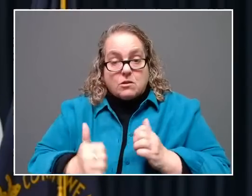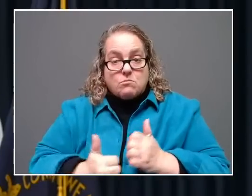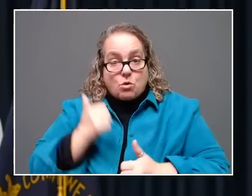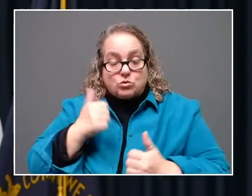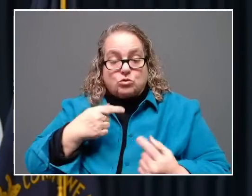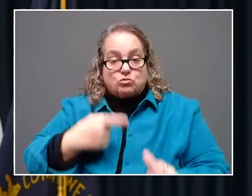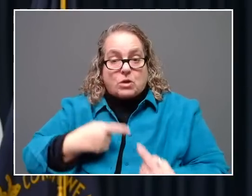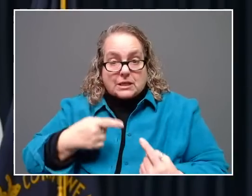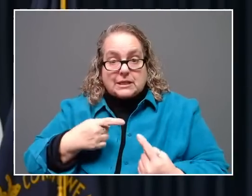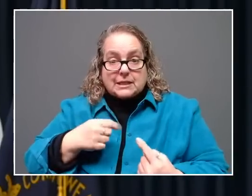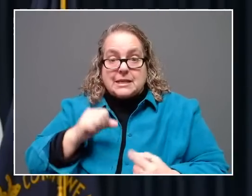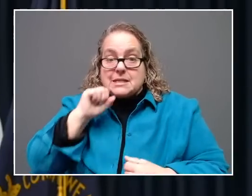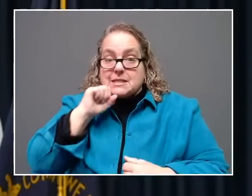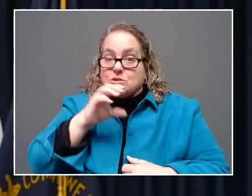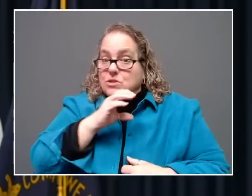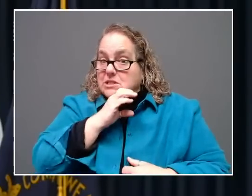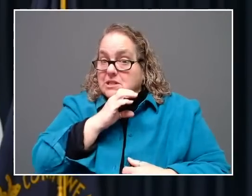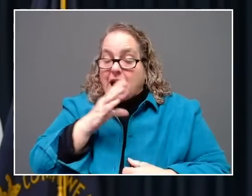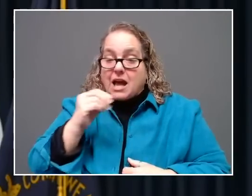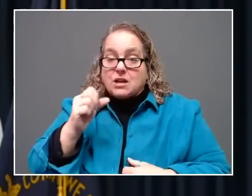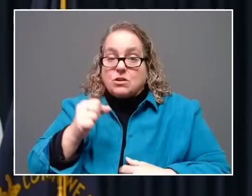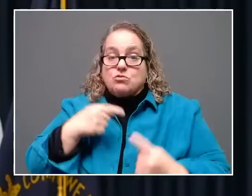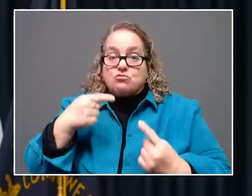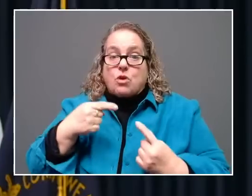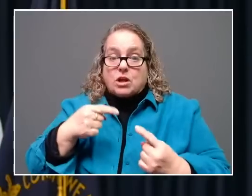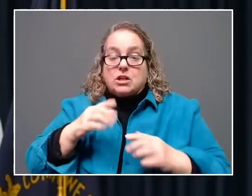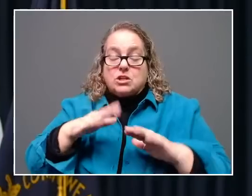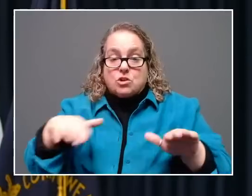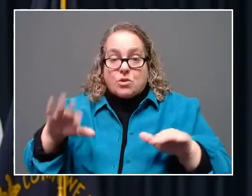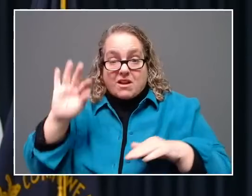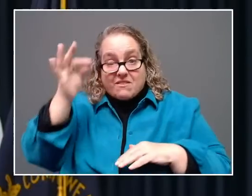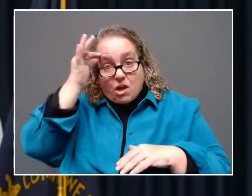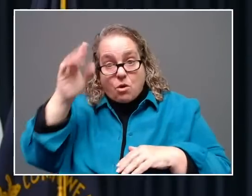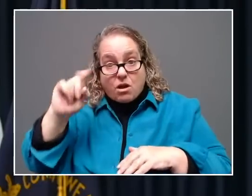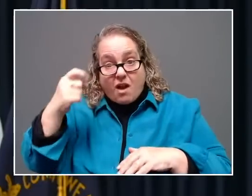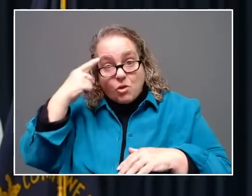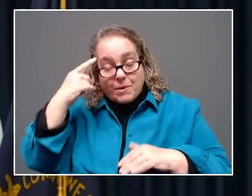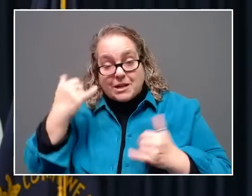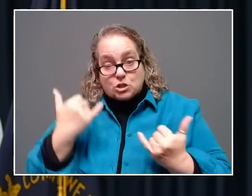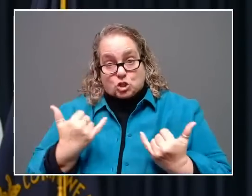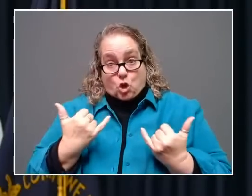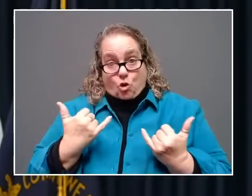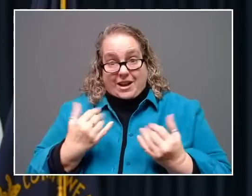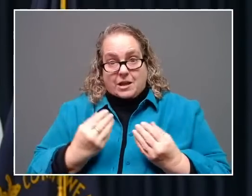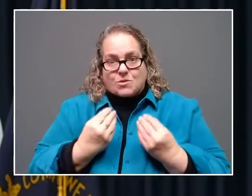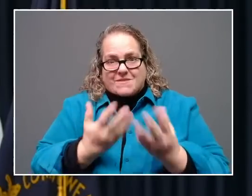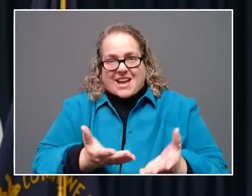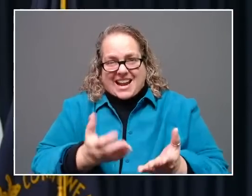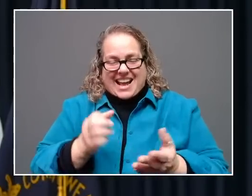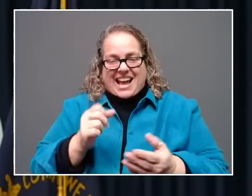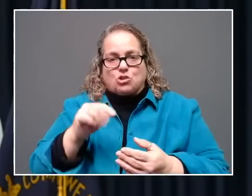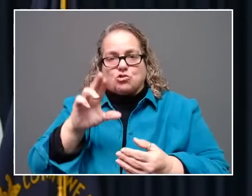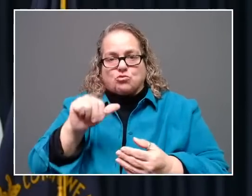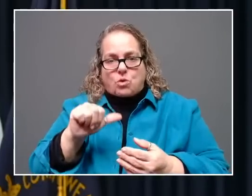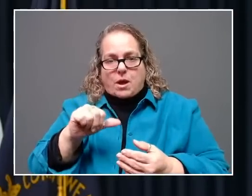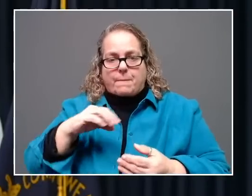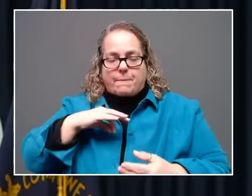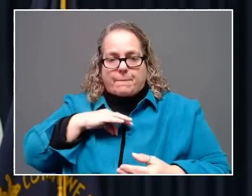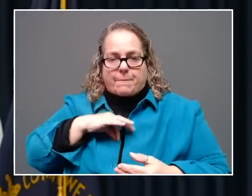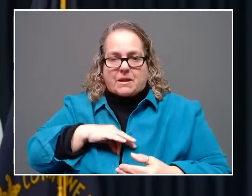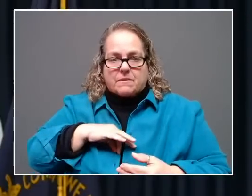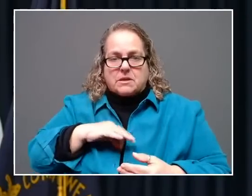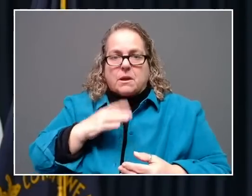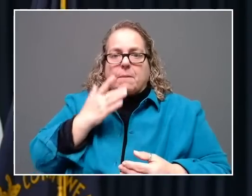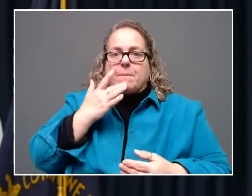and struggling children. The federal government is currently providing these extra benefits because